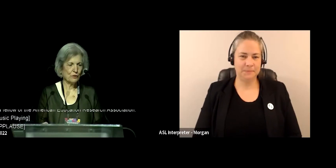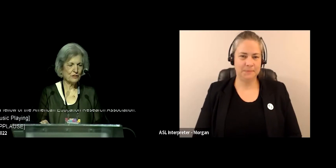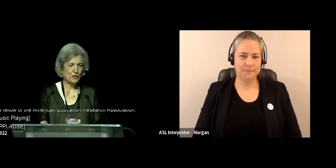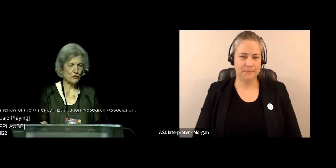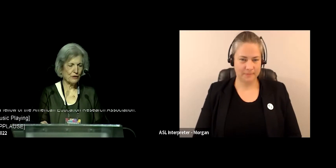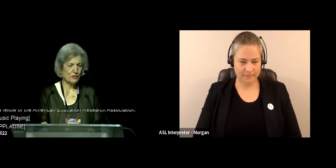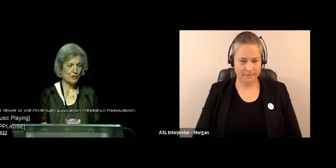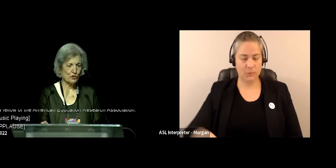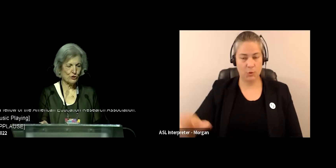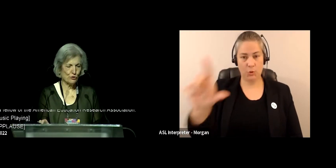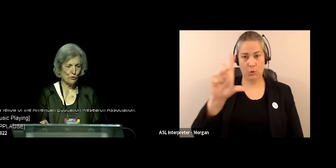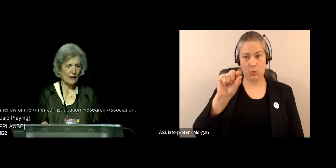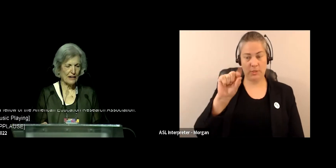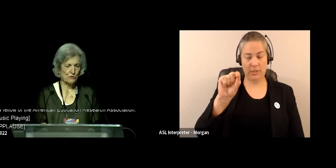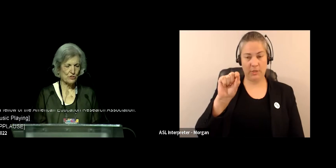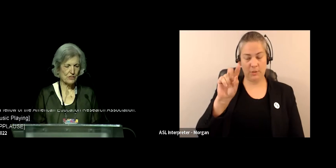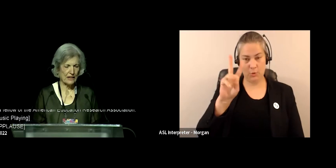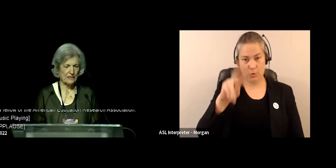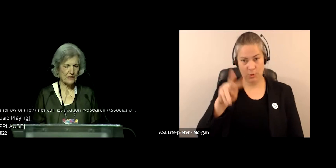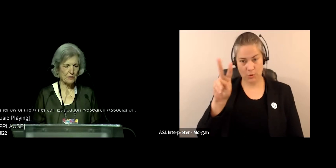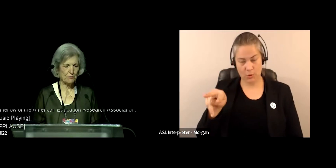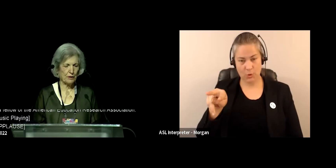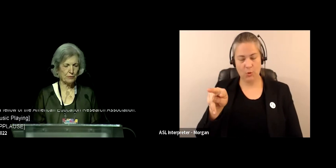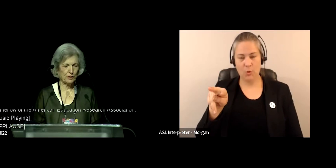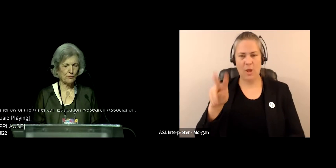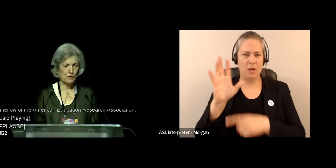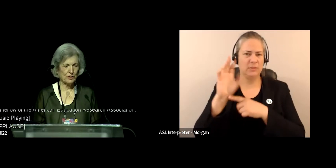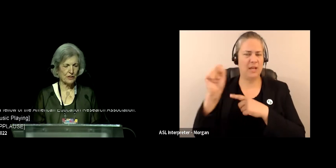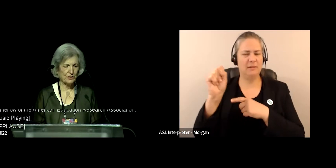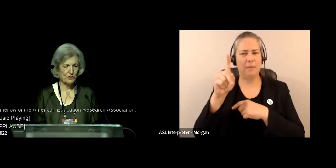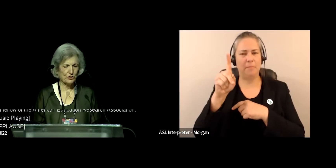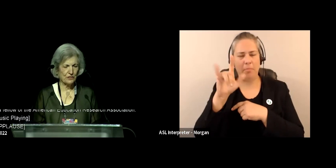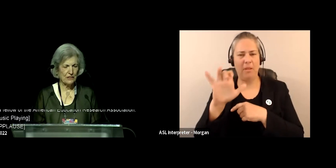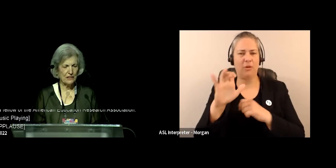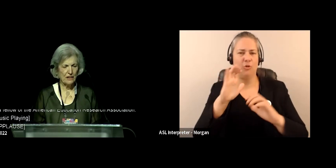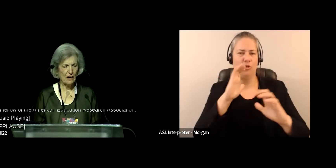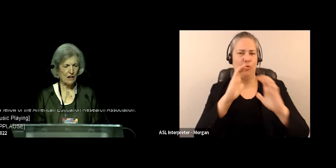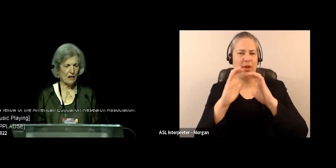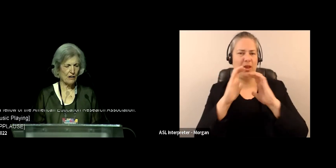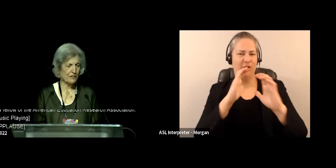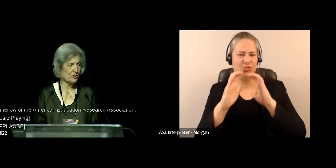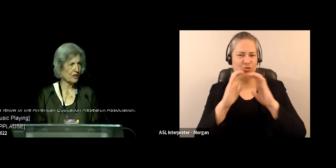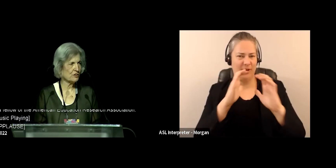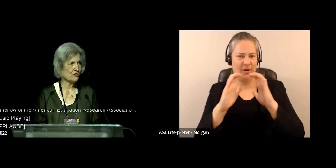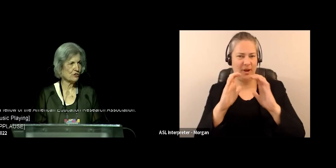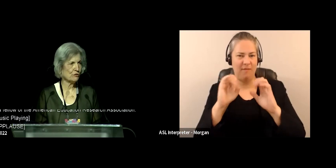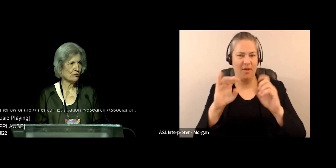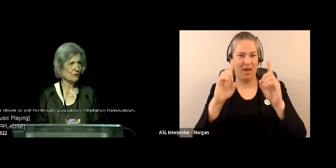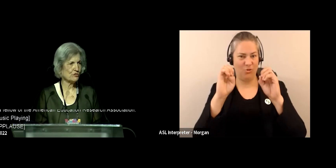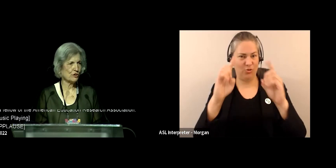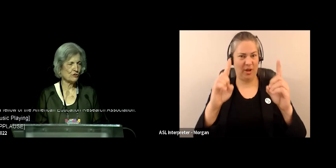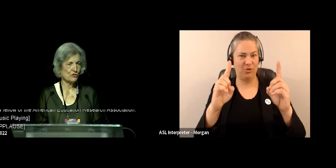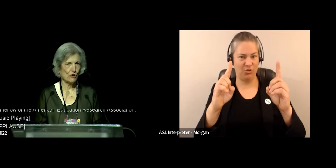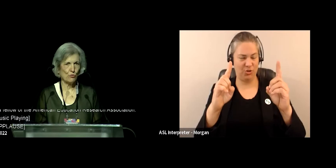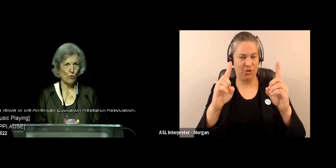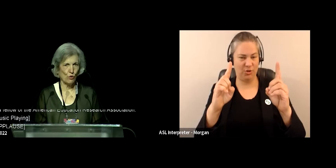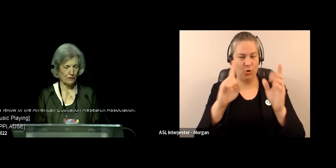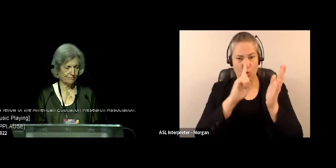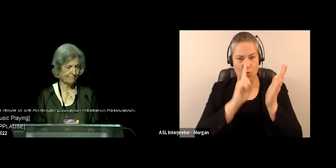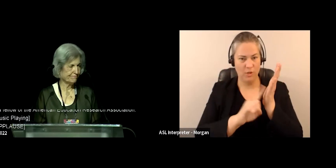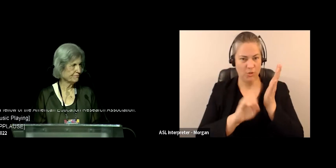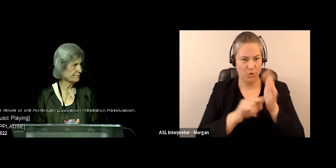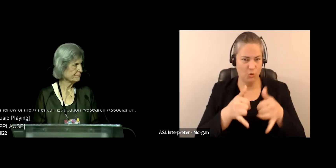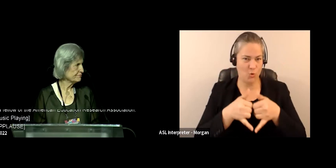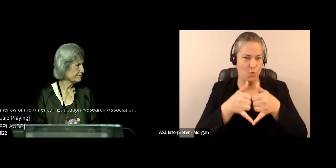The 2022 Outstanding Public Communication of Education Research